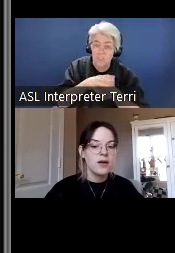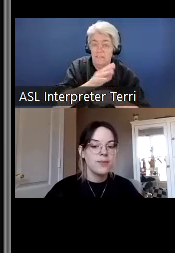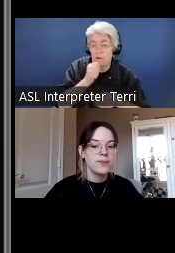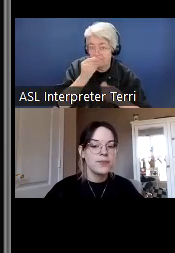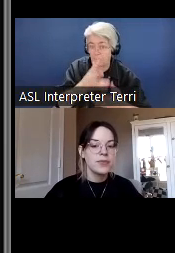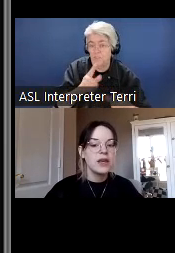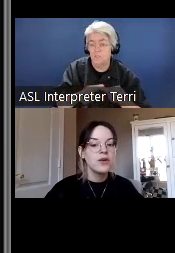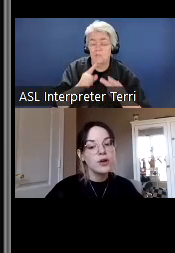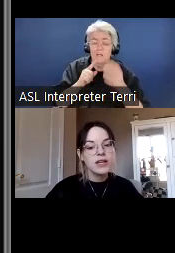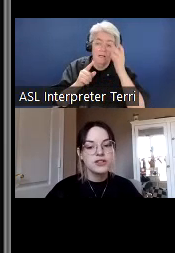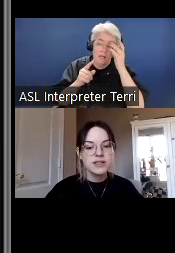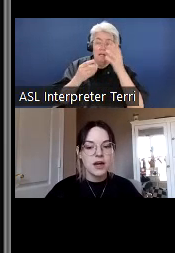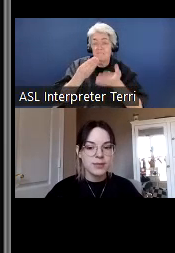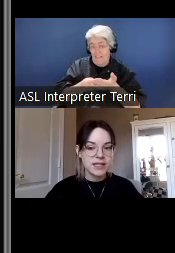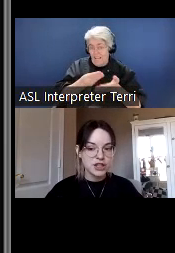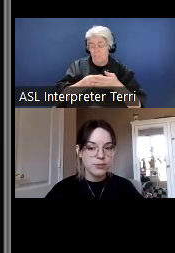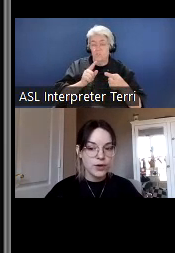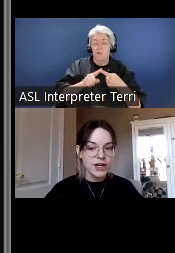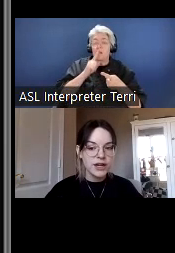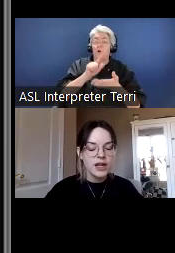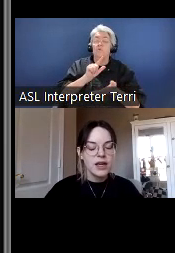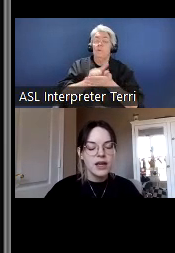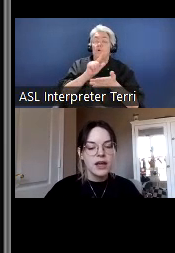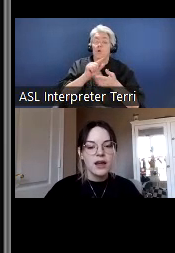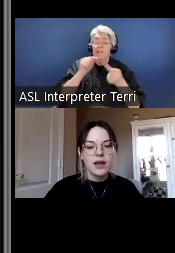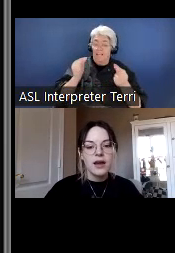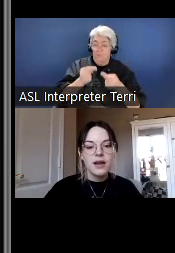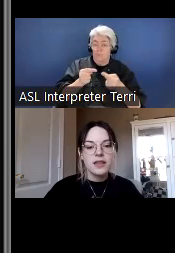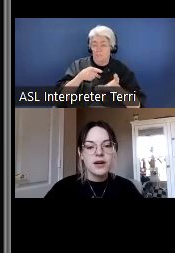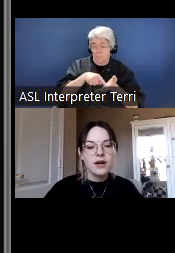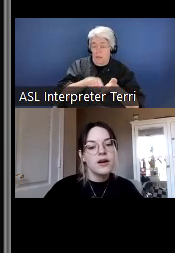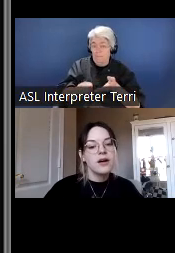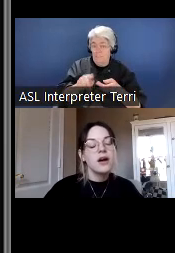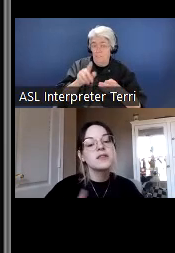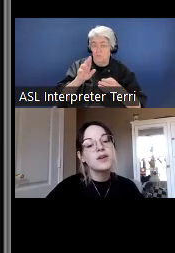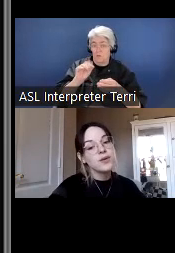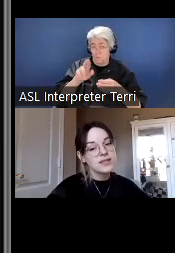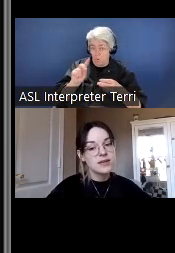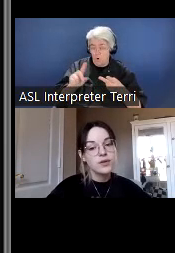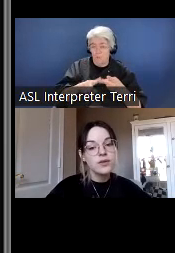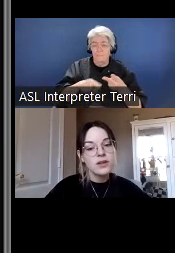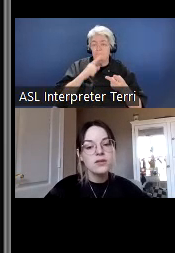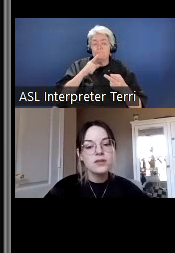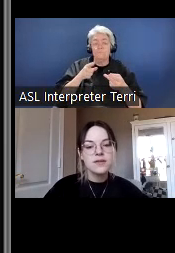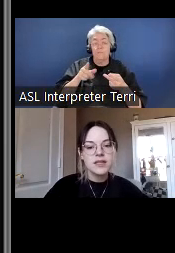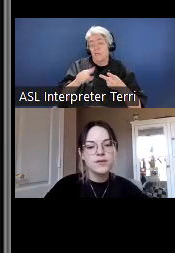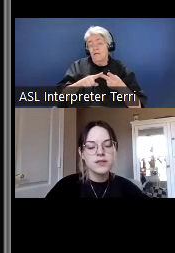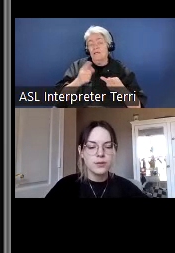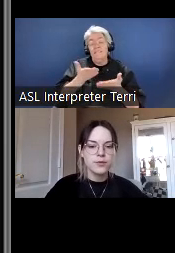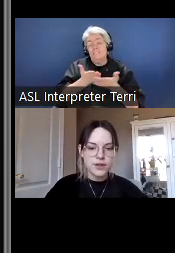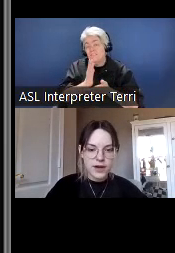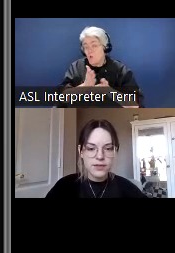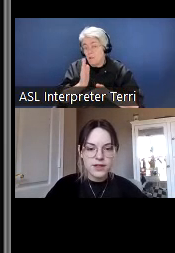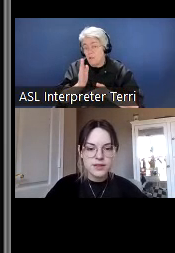is the Criminal Injuries Compensation Board. There are also civil legal services